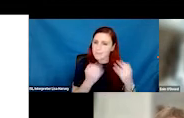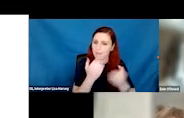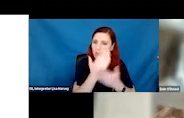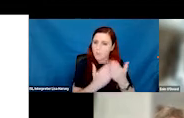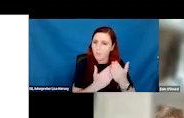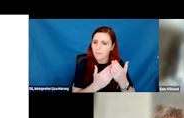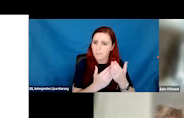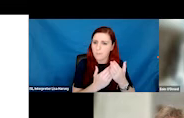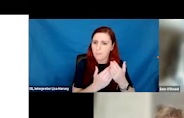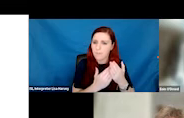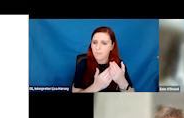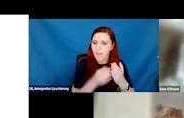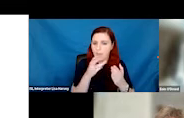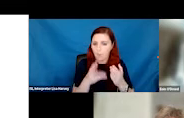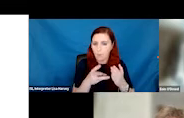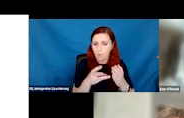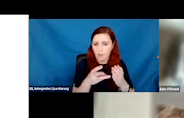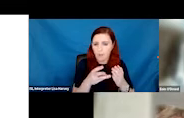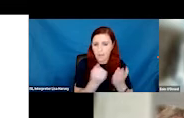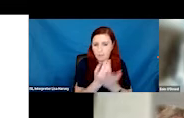into in a short amount of detail.